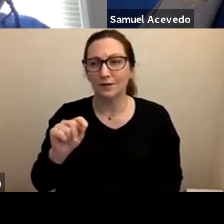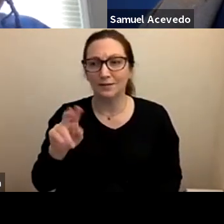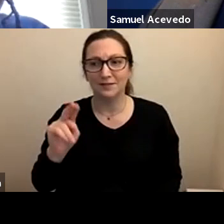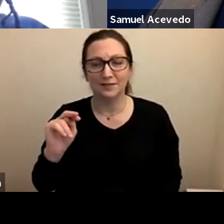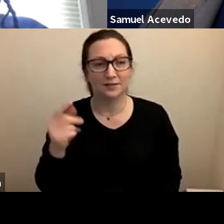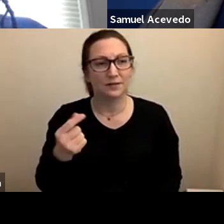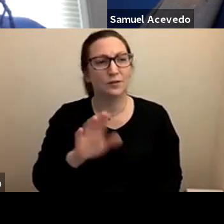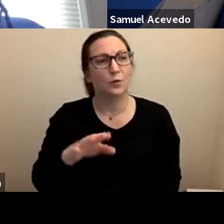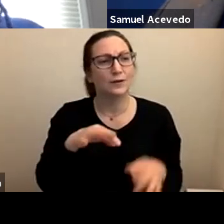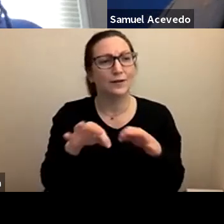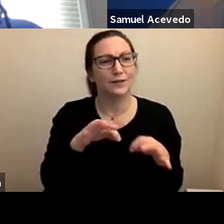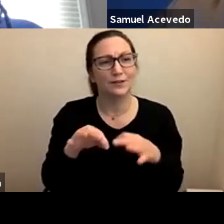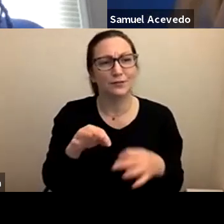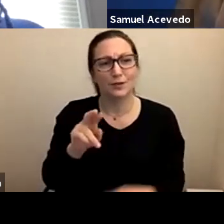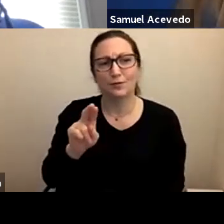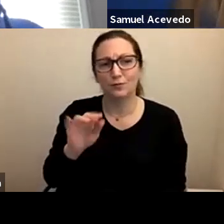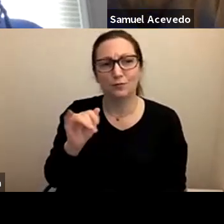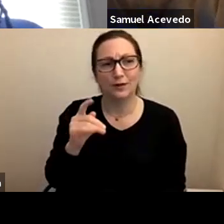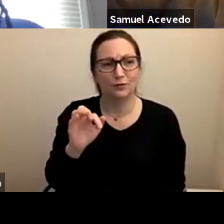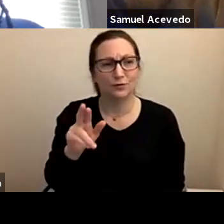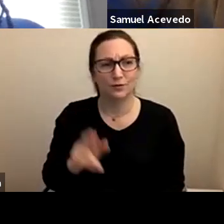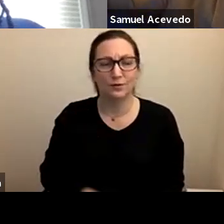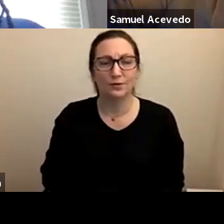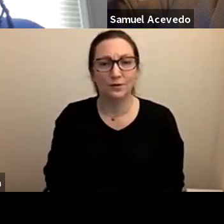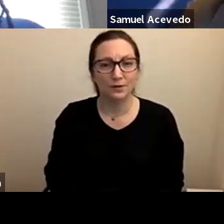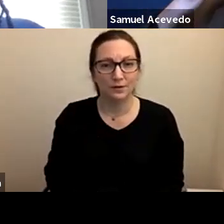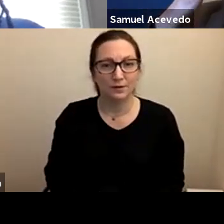rigor so that we have a